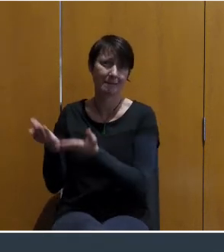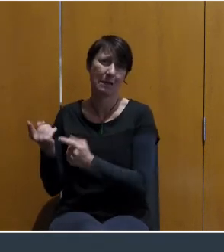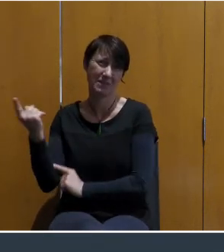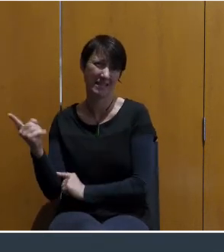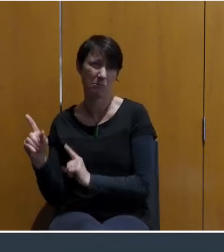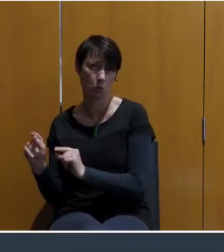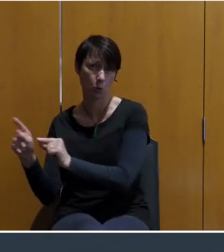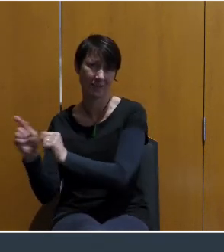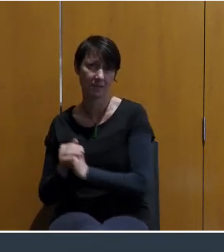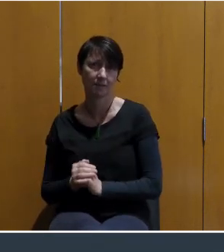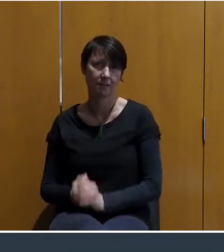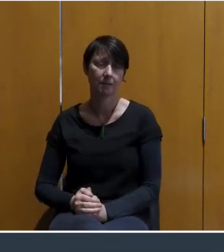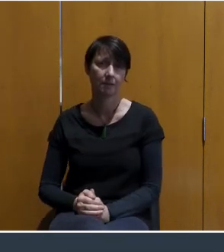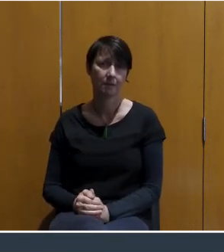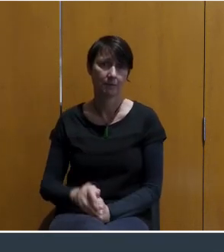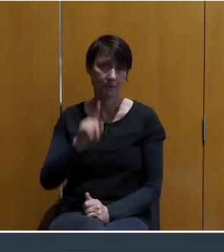Thank you.